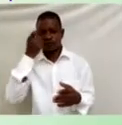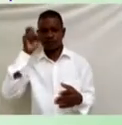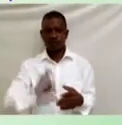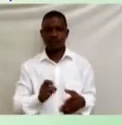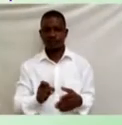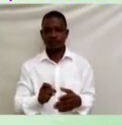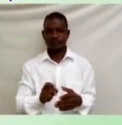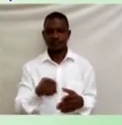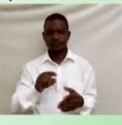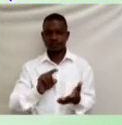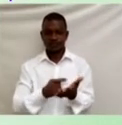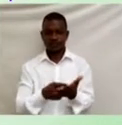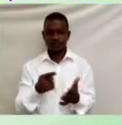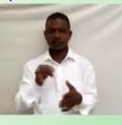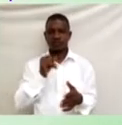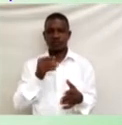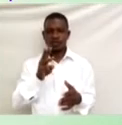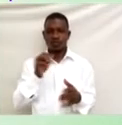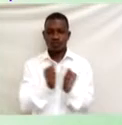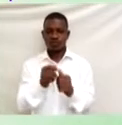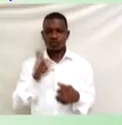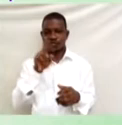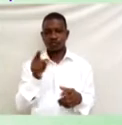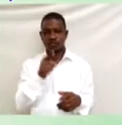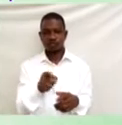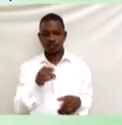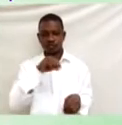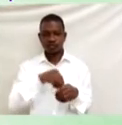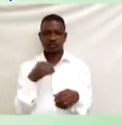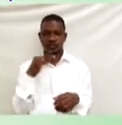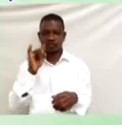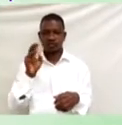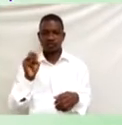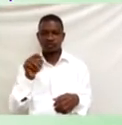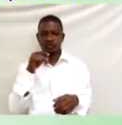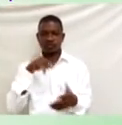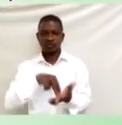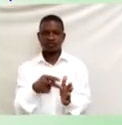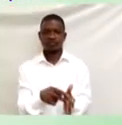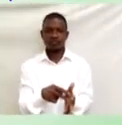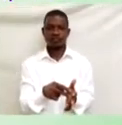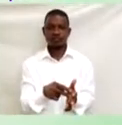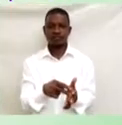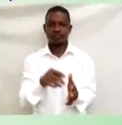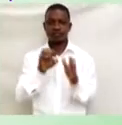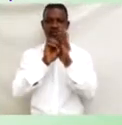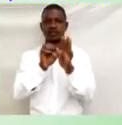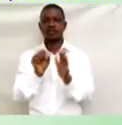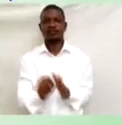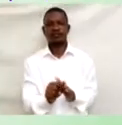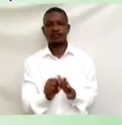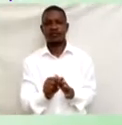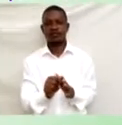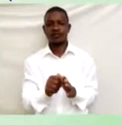Imperative, issues, commands, at times with you